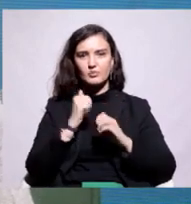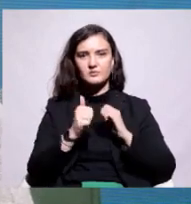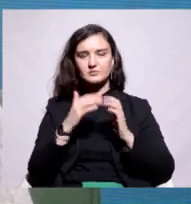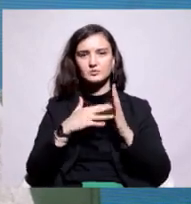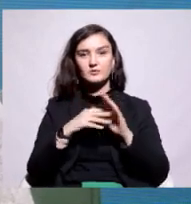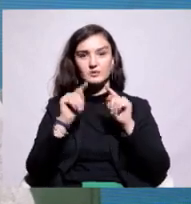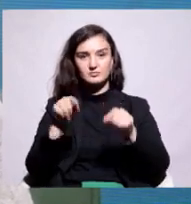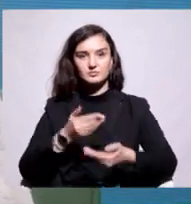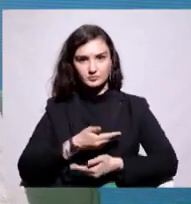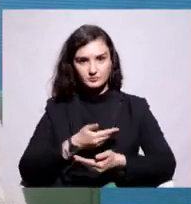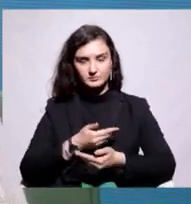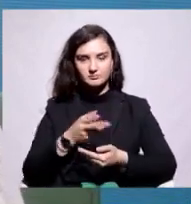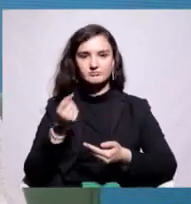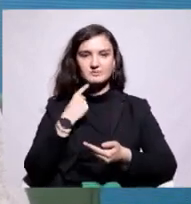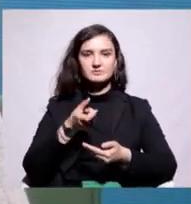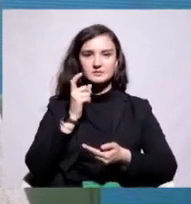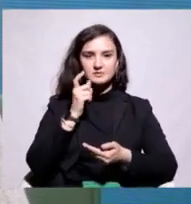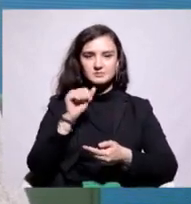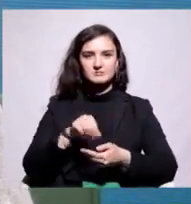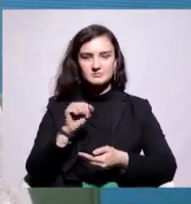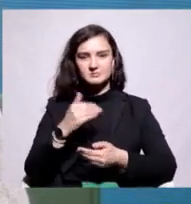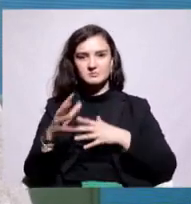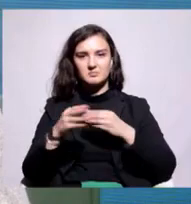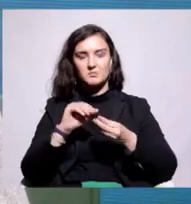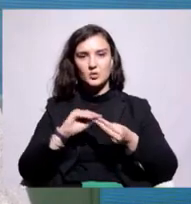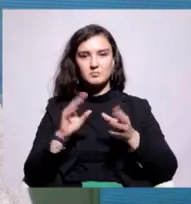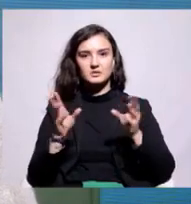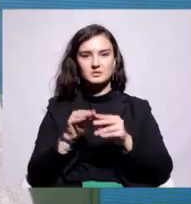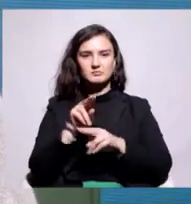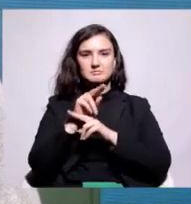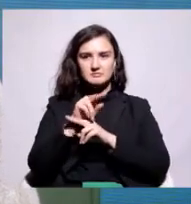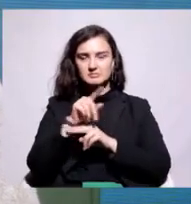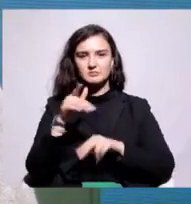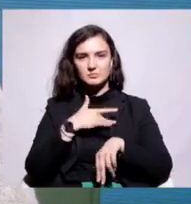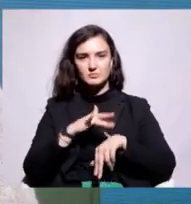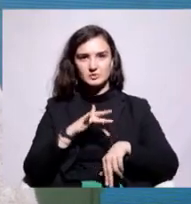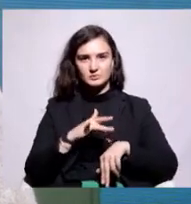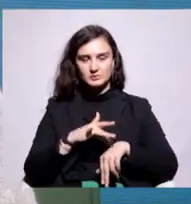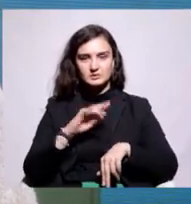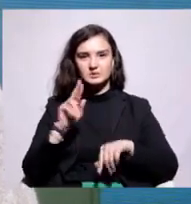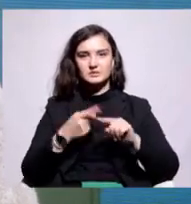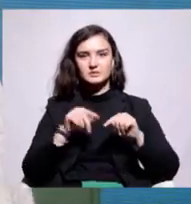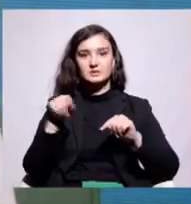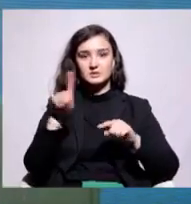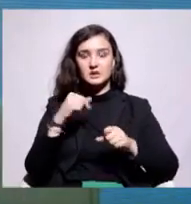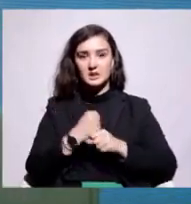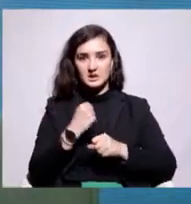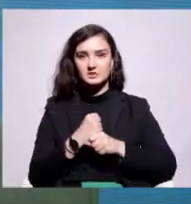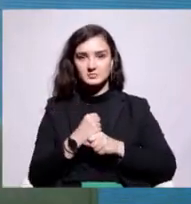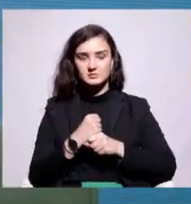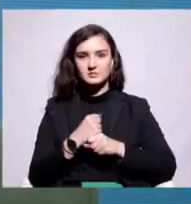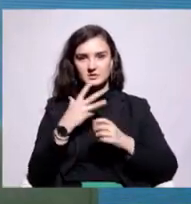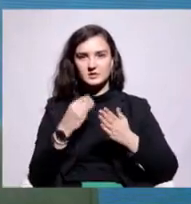village inn, drinking beer with his friends. He goes hunting, he loves hunting. And he does this to escape